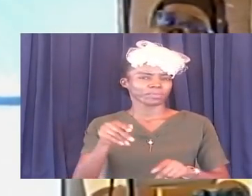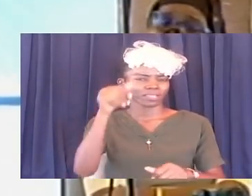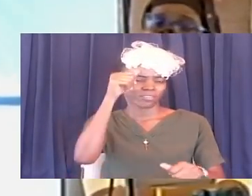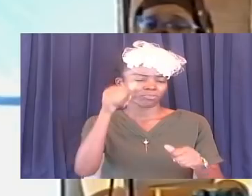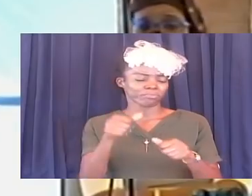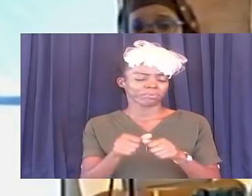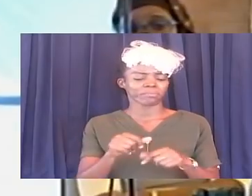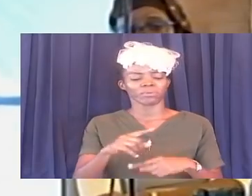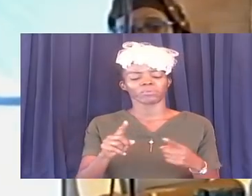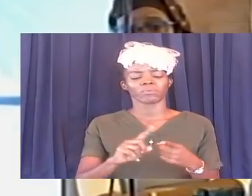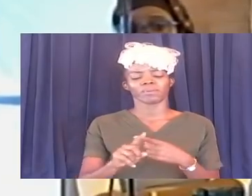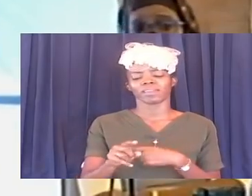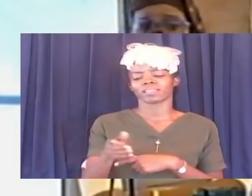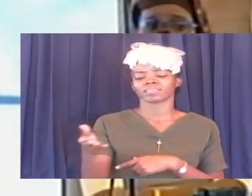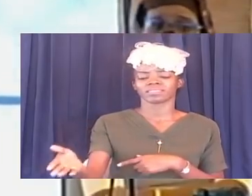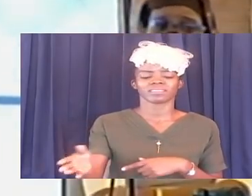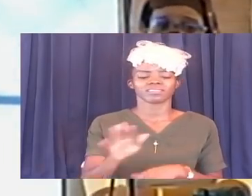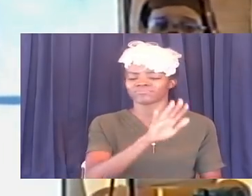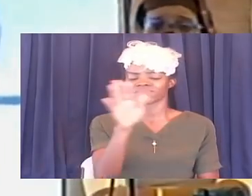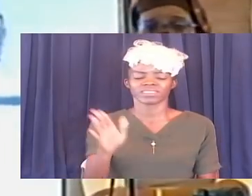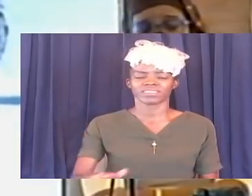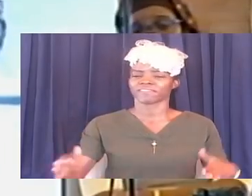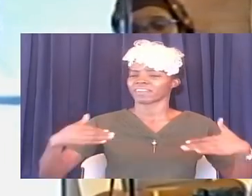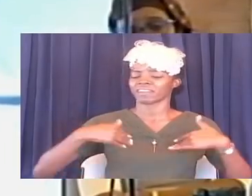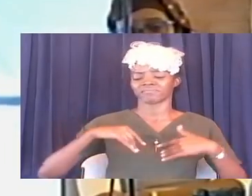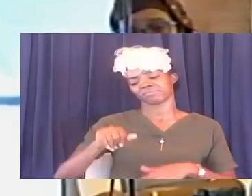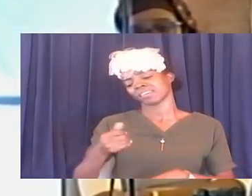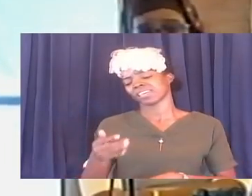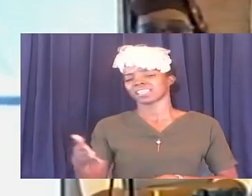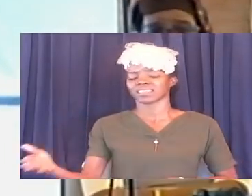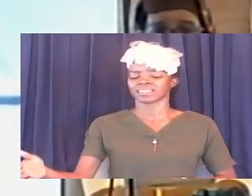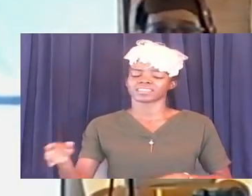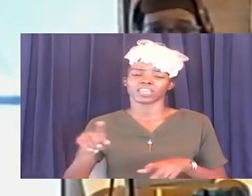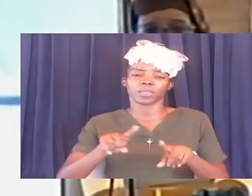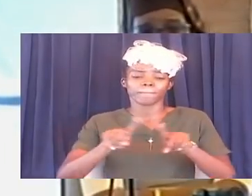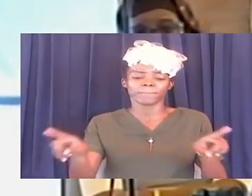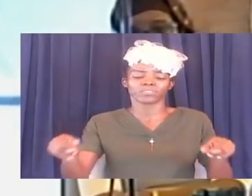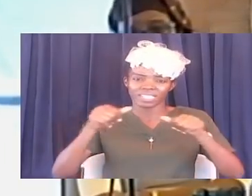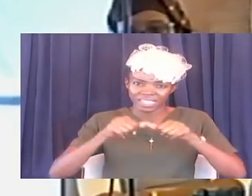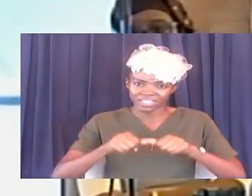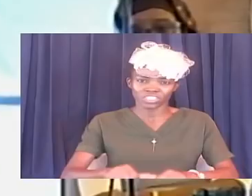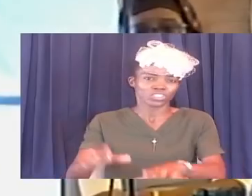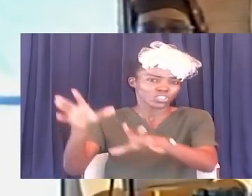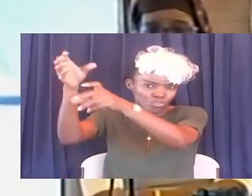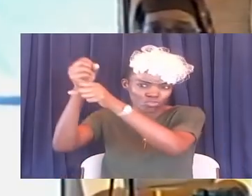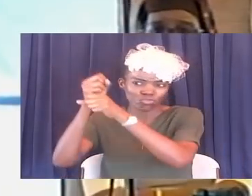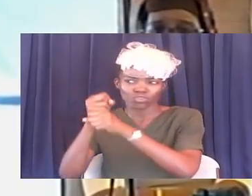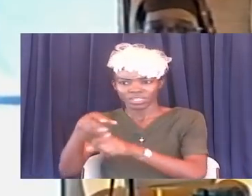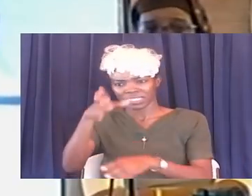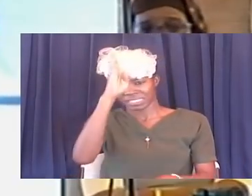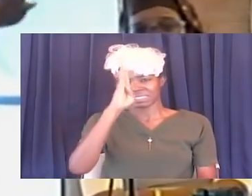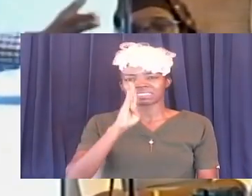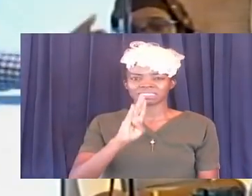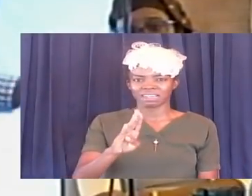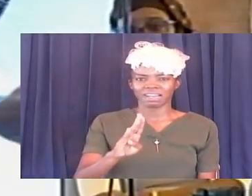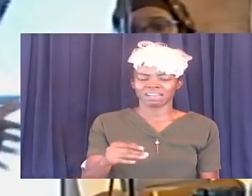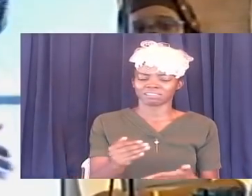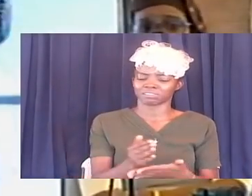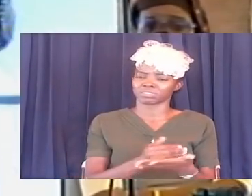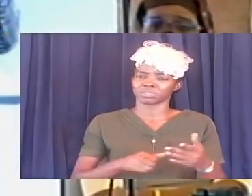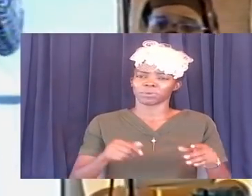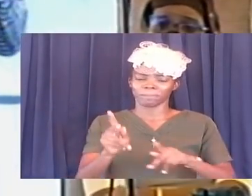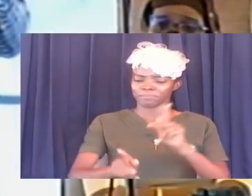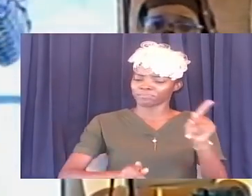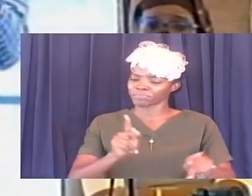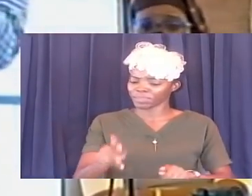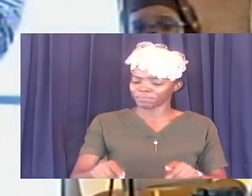all, but we kept on trusting God, hallelujah, and he made a way. Some of us might be at that point